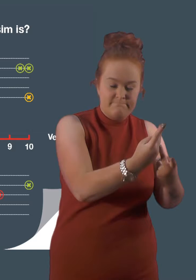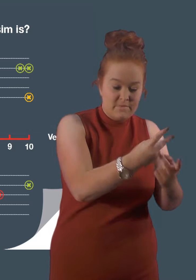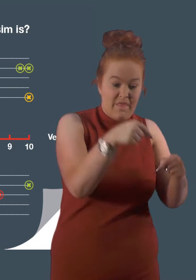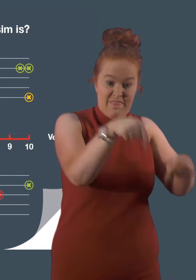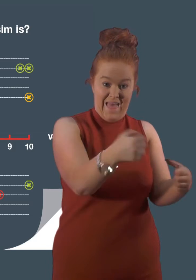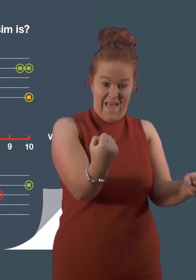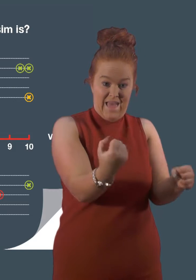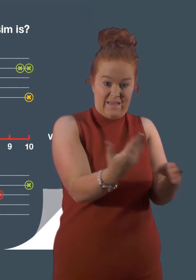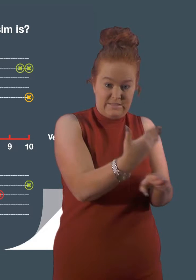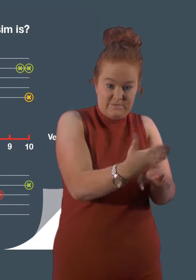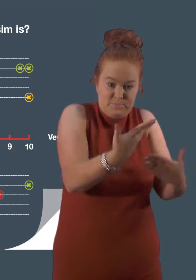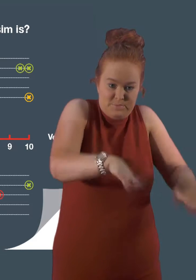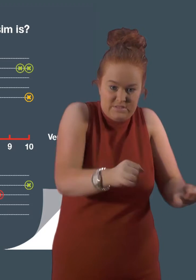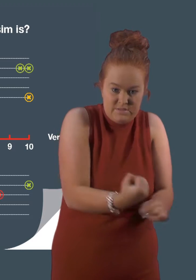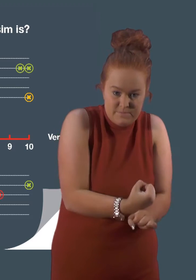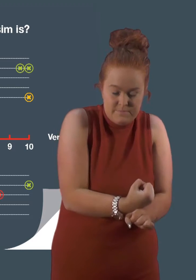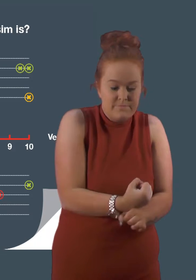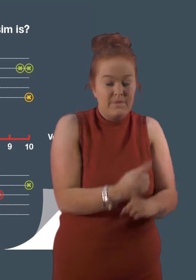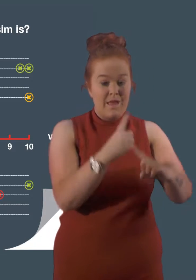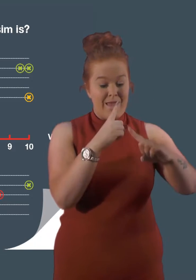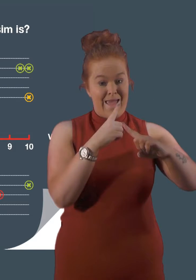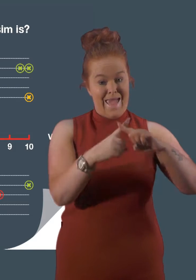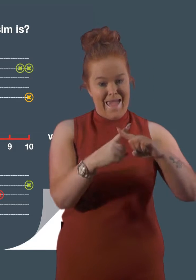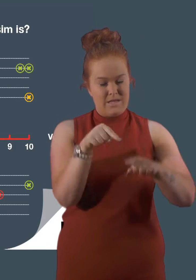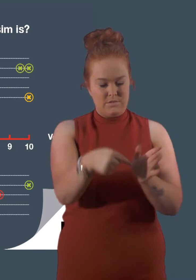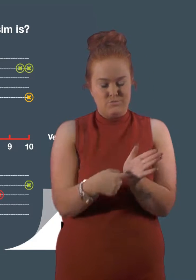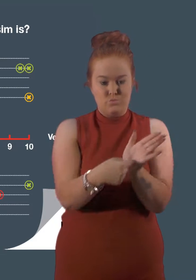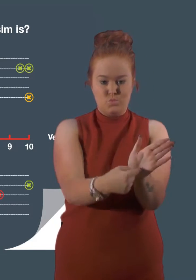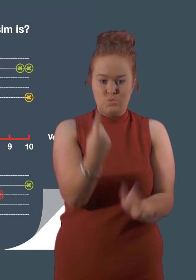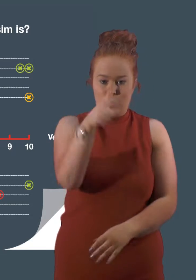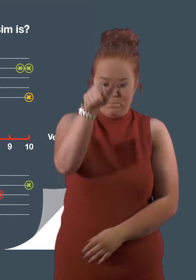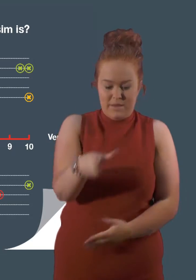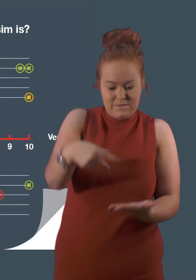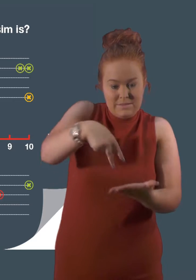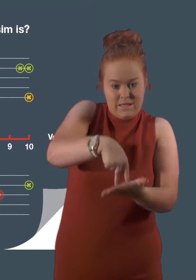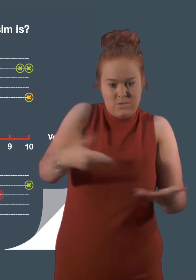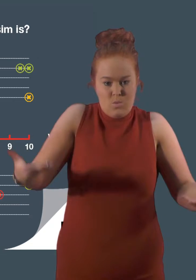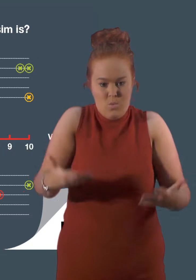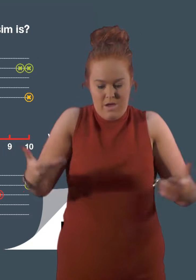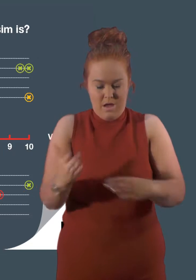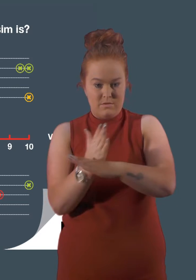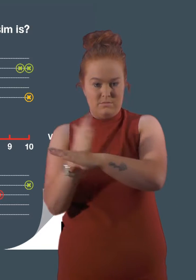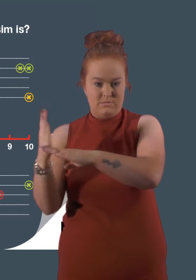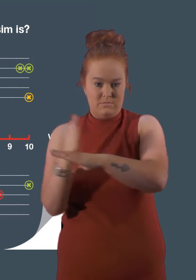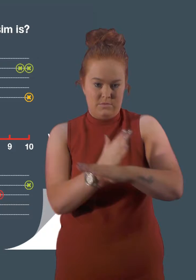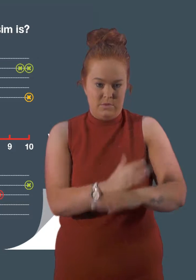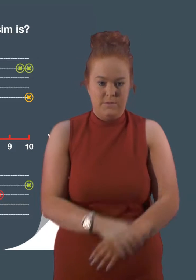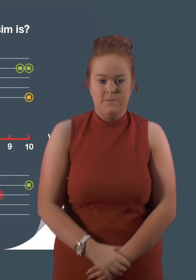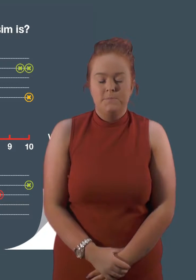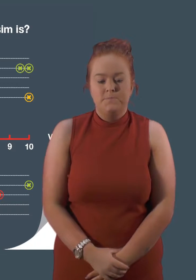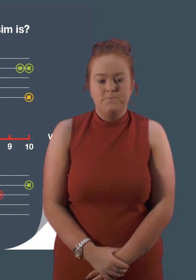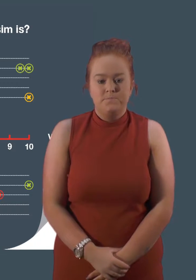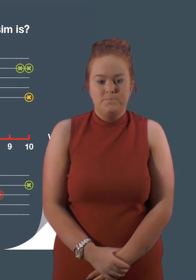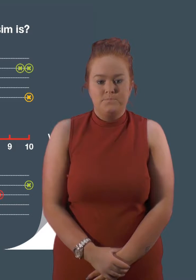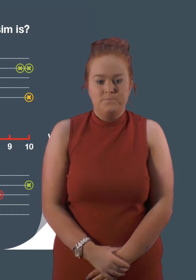sectarianism affects nothing in my life. And then down the side of the graph you'll see there are the names of various communities, and